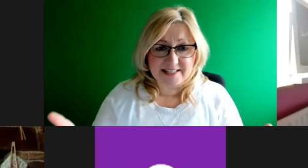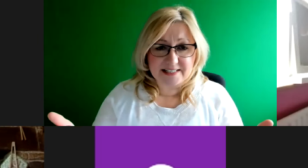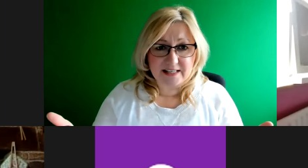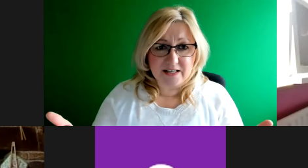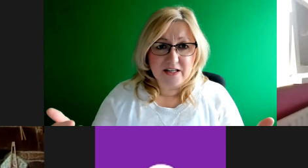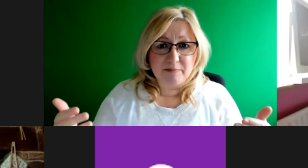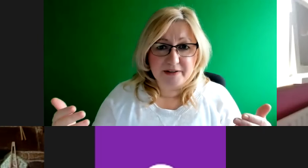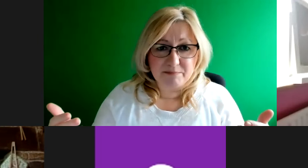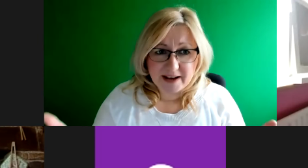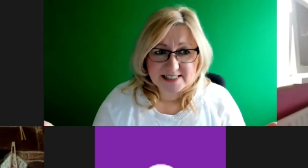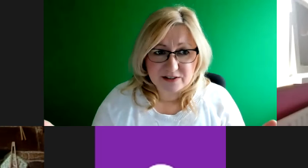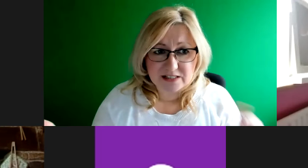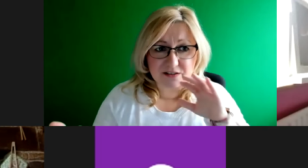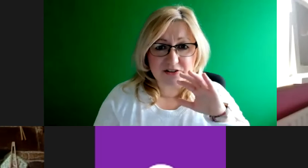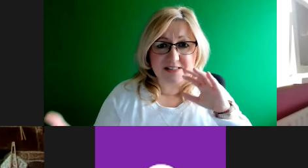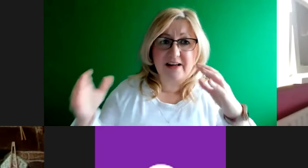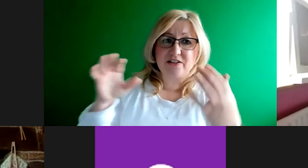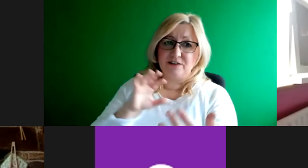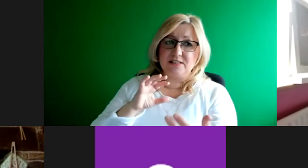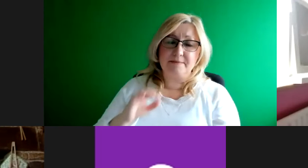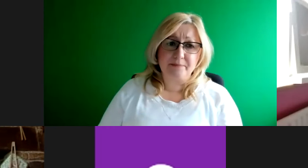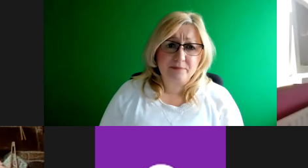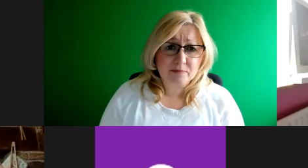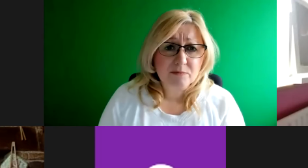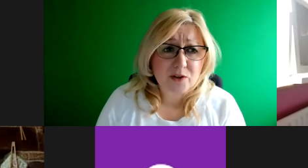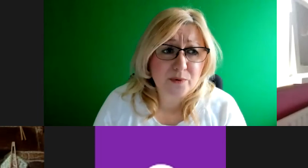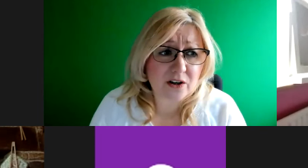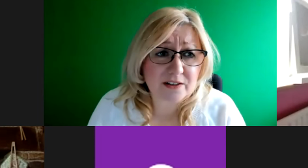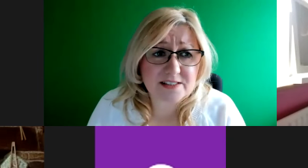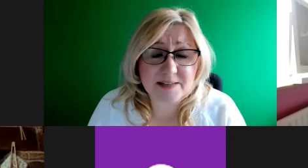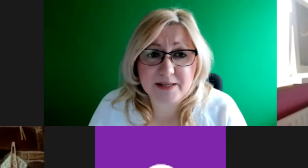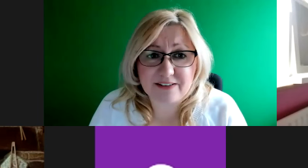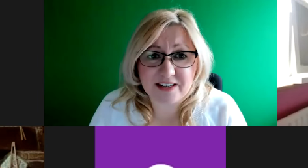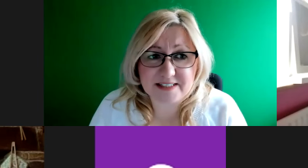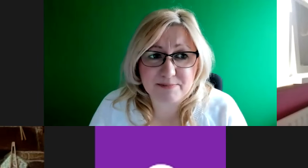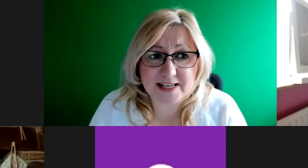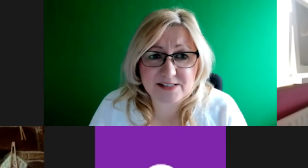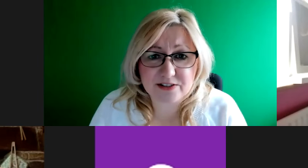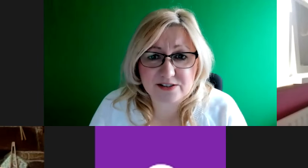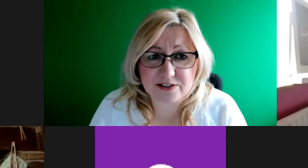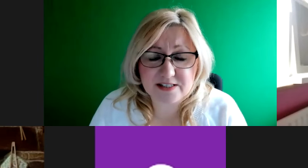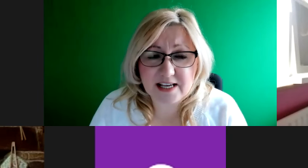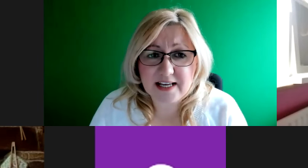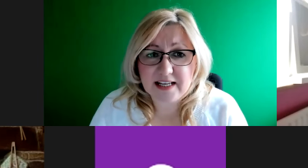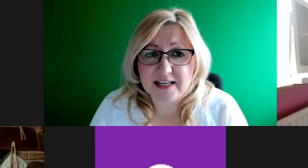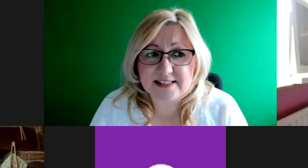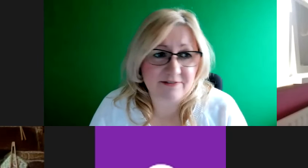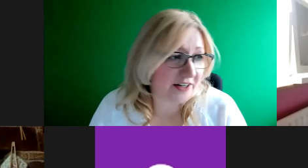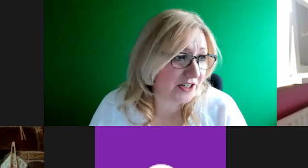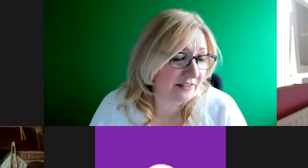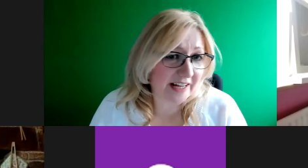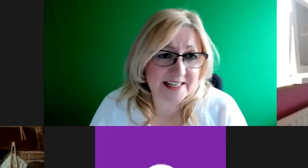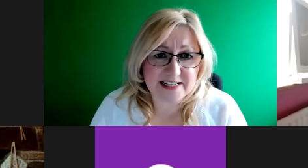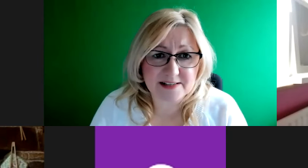actor-like entity. But in passive constructions, that shifts. What you also typically find in passive constructions is